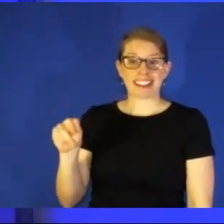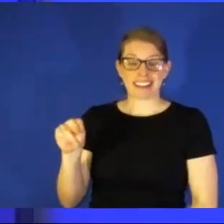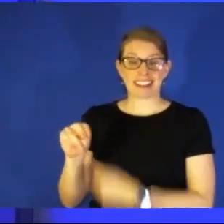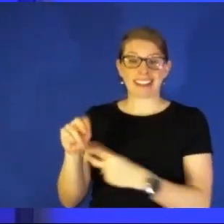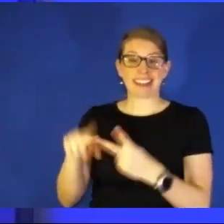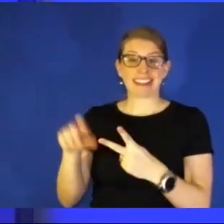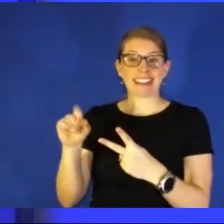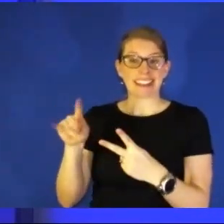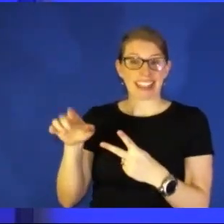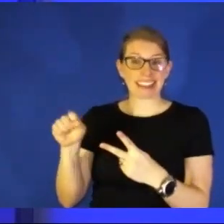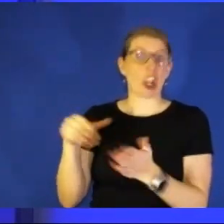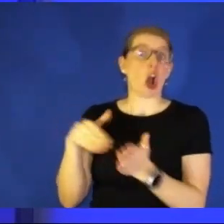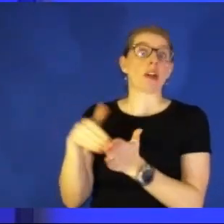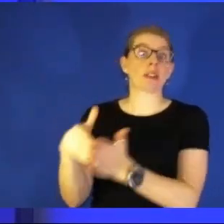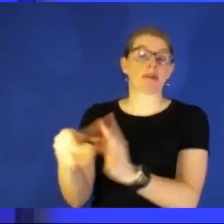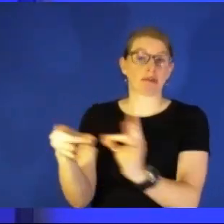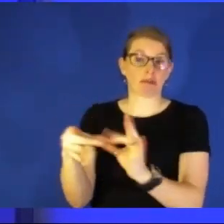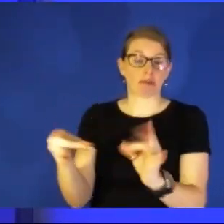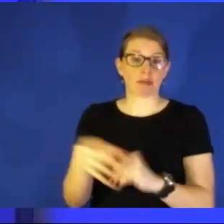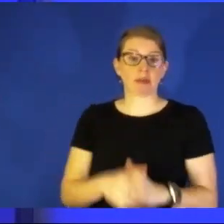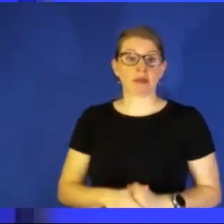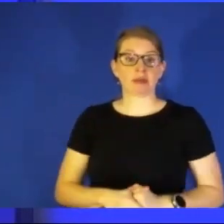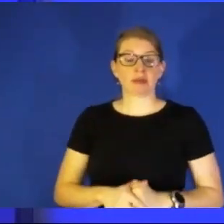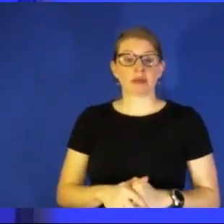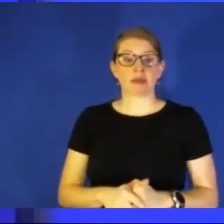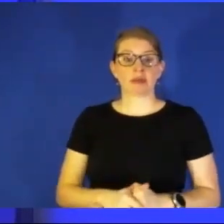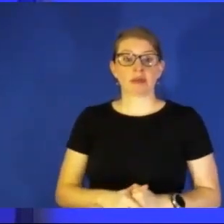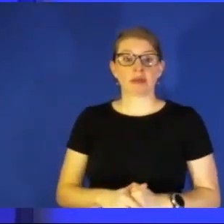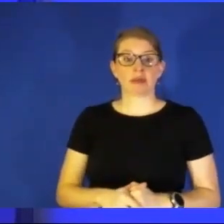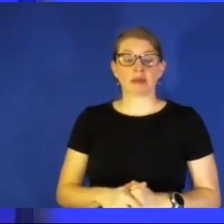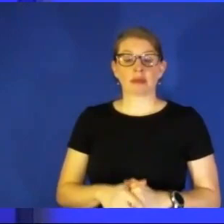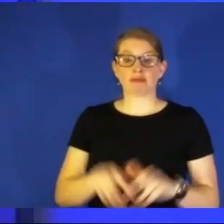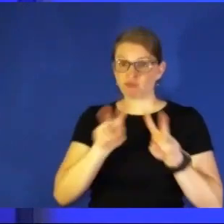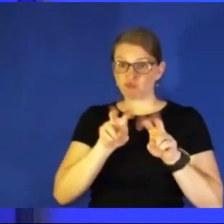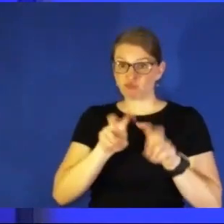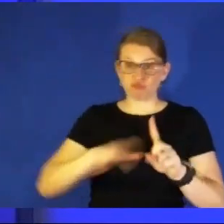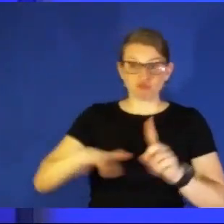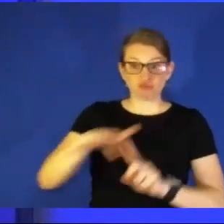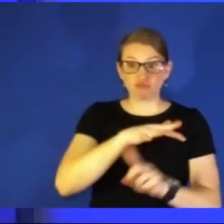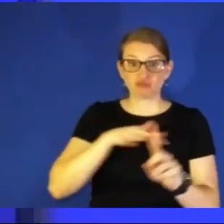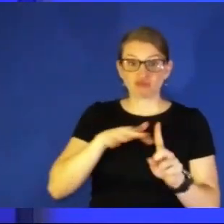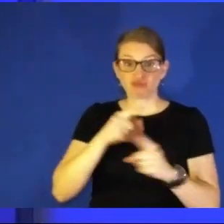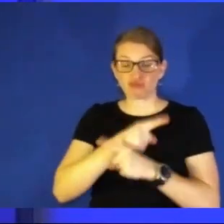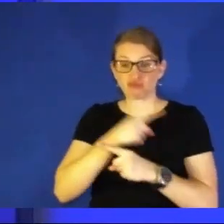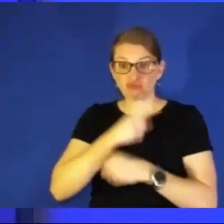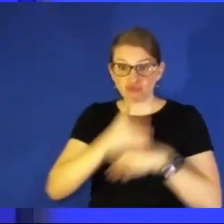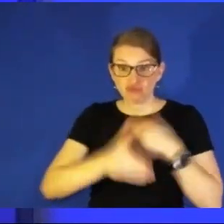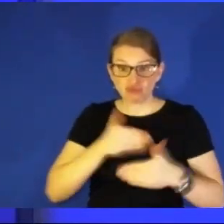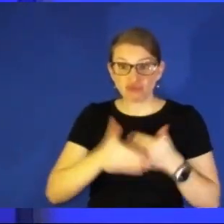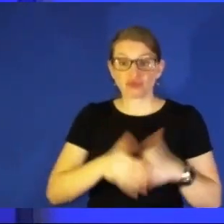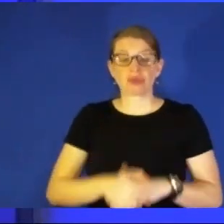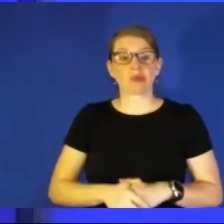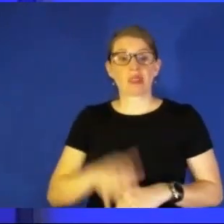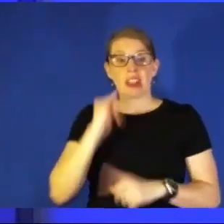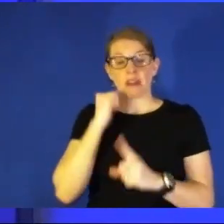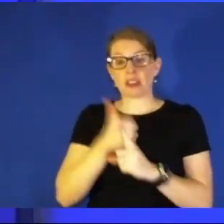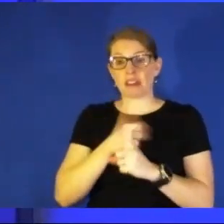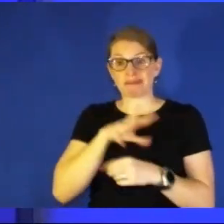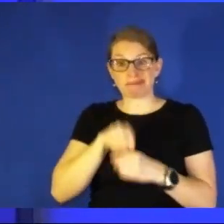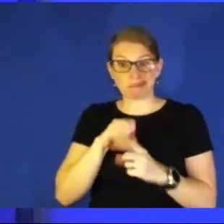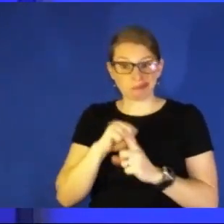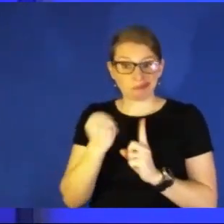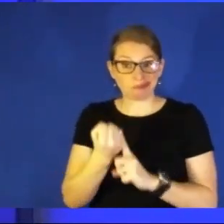times about, just assessing your environment and taking the proper steps. If you're in a situation that